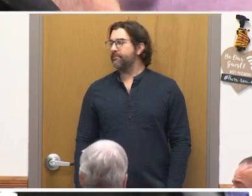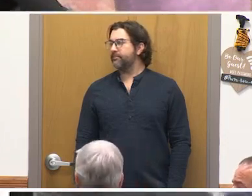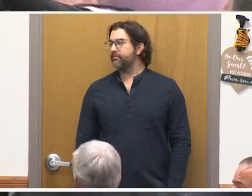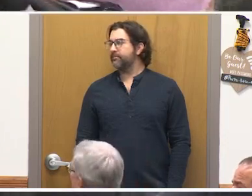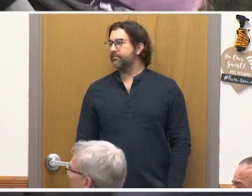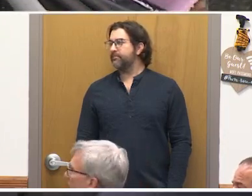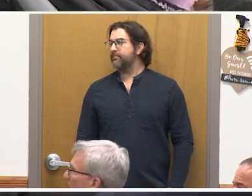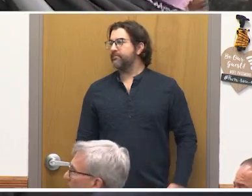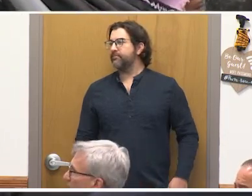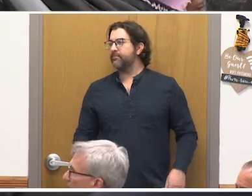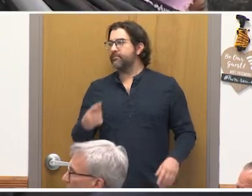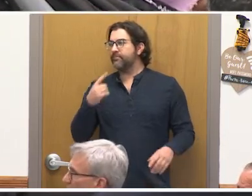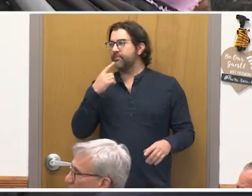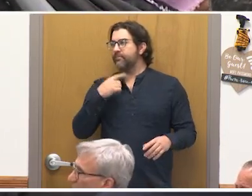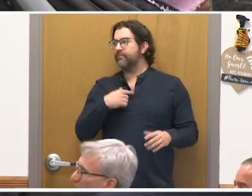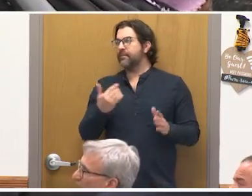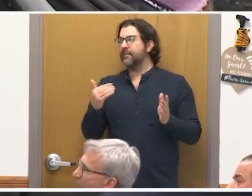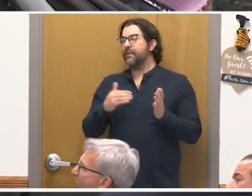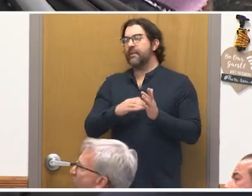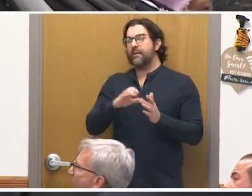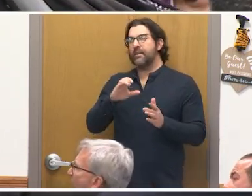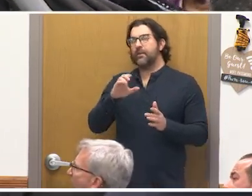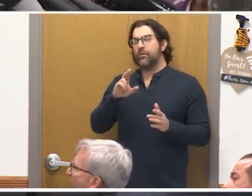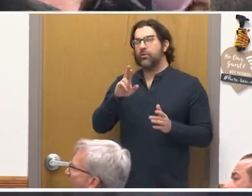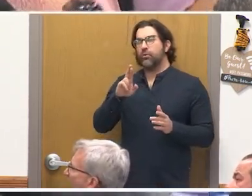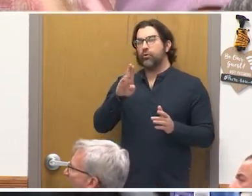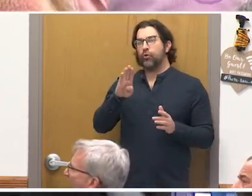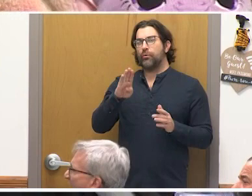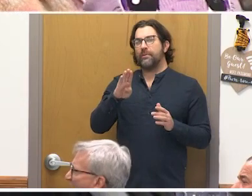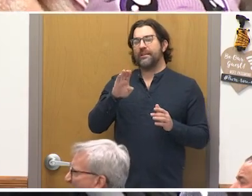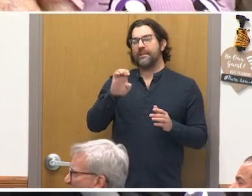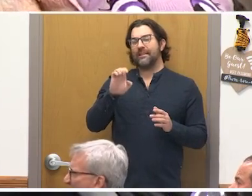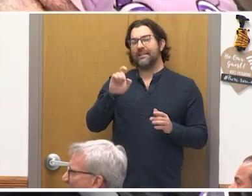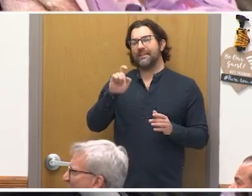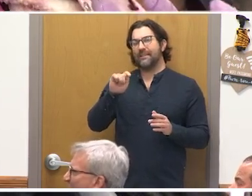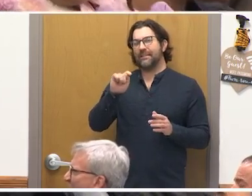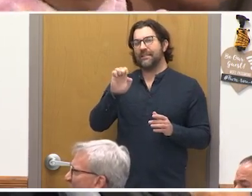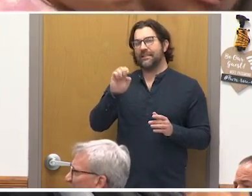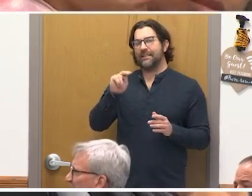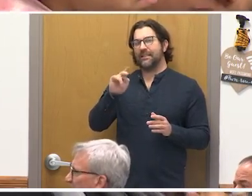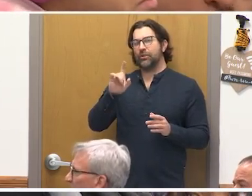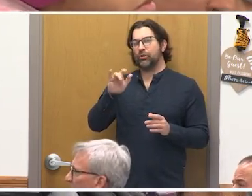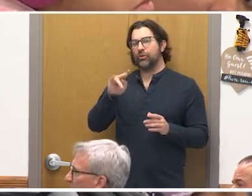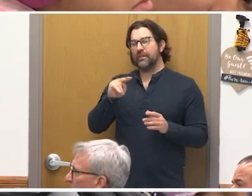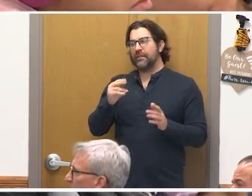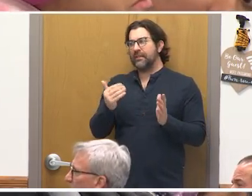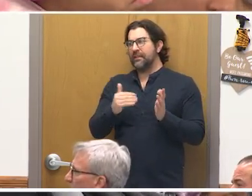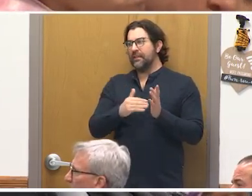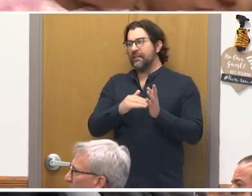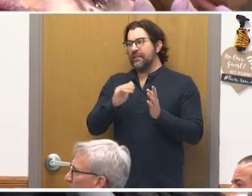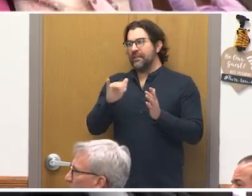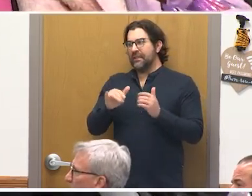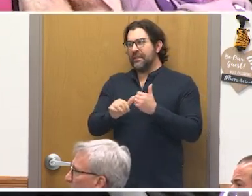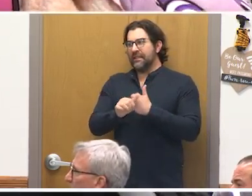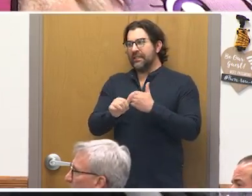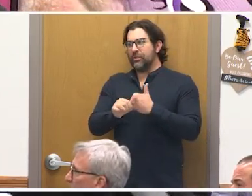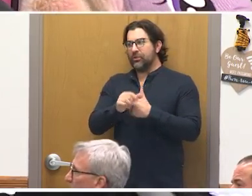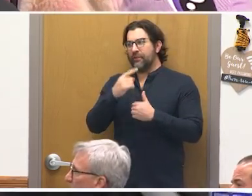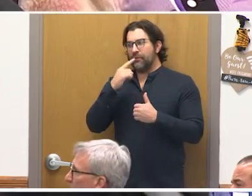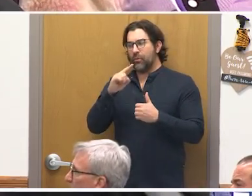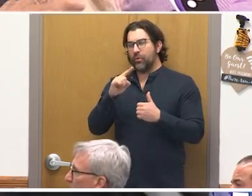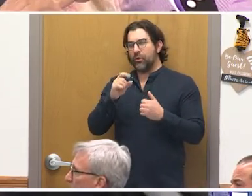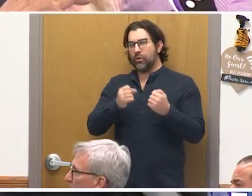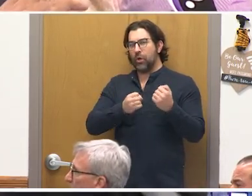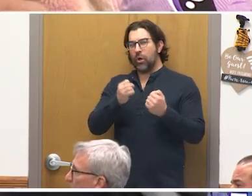Yes, remind me again, what was the purpose of the curb extension? And also, does that present a danger for cars that